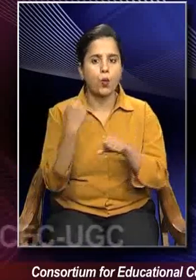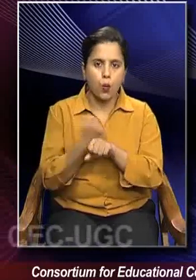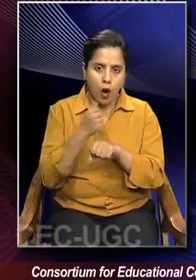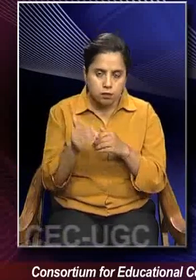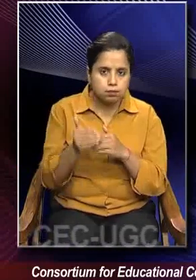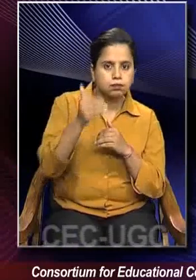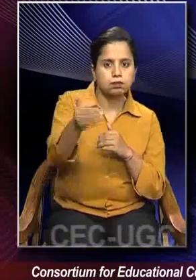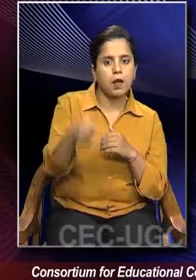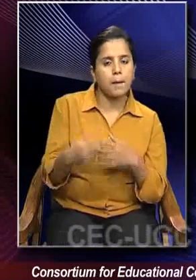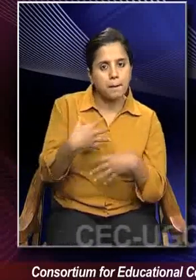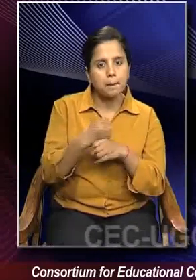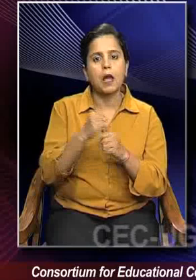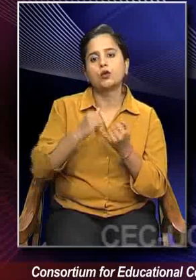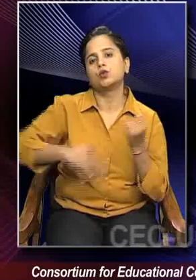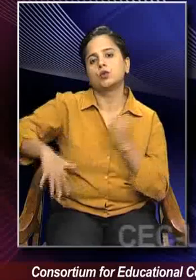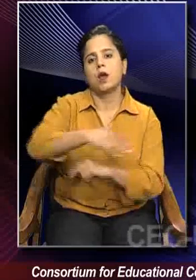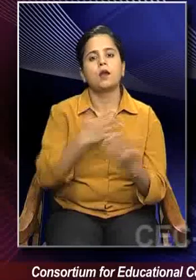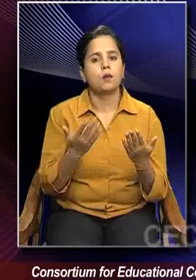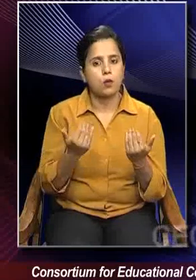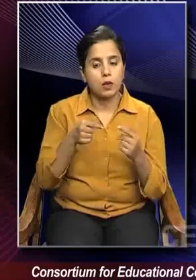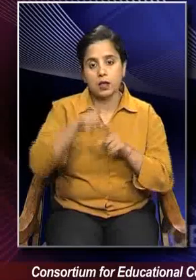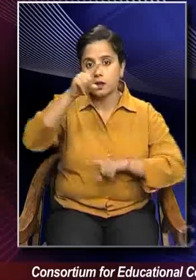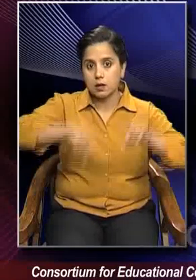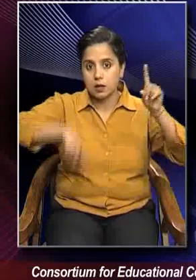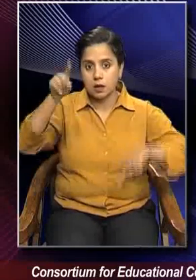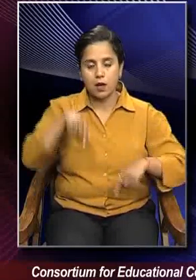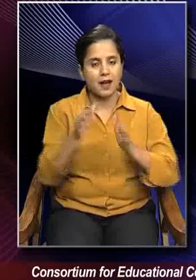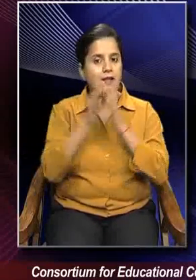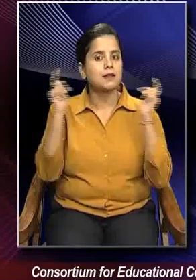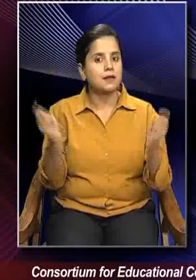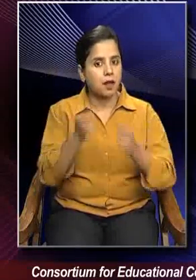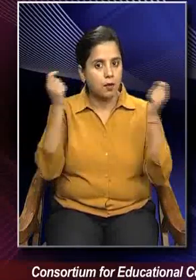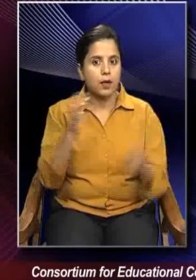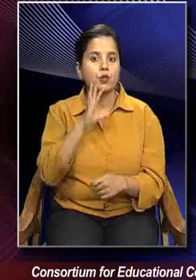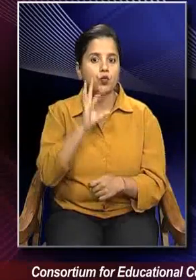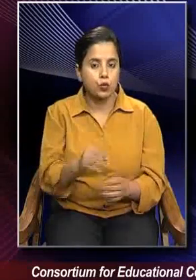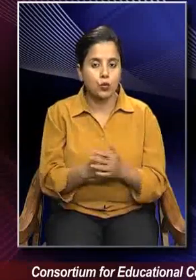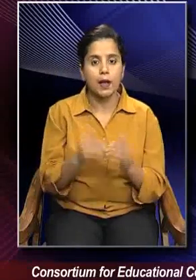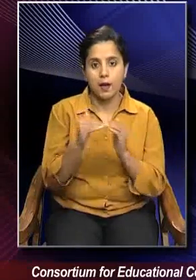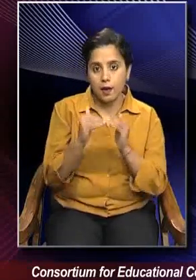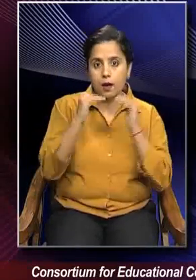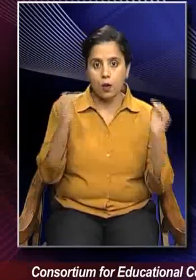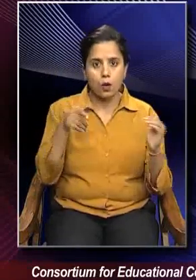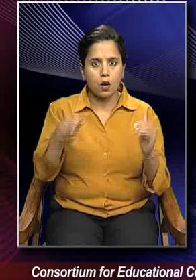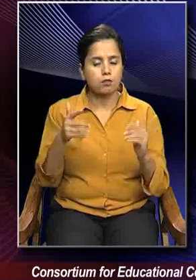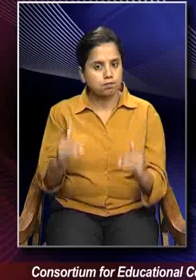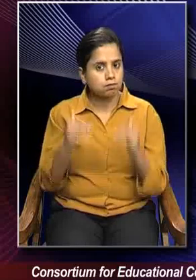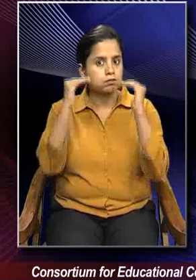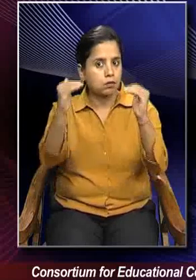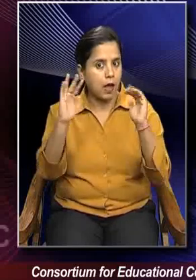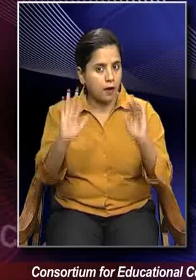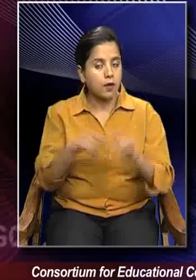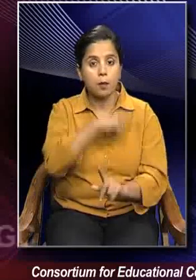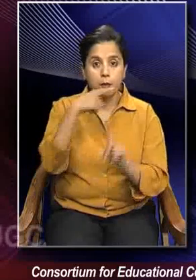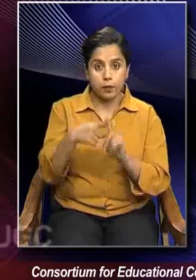towards creating a society where diversity is celebrated, equity is upheld,